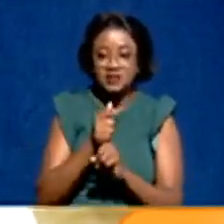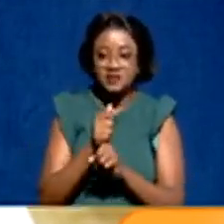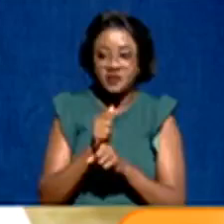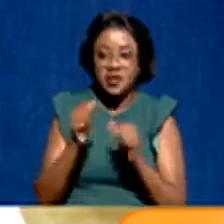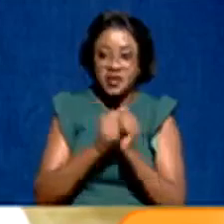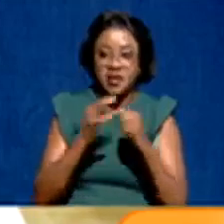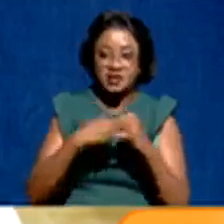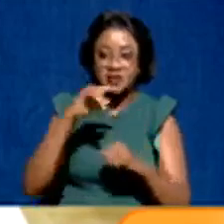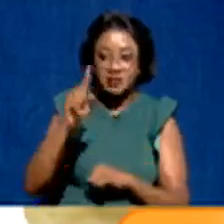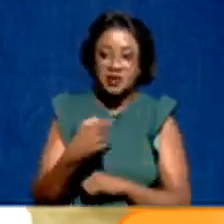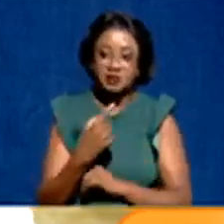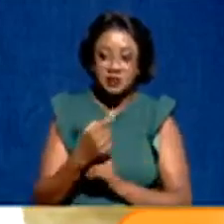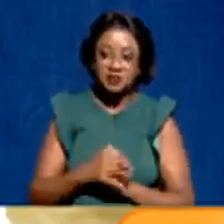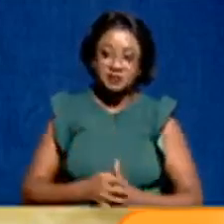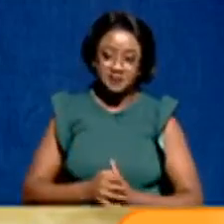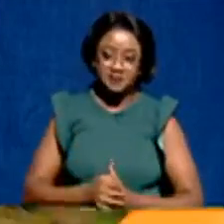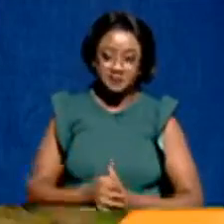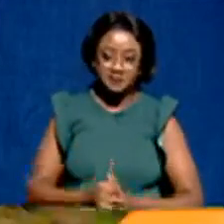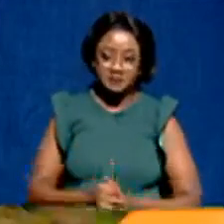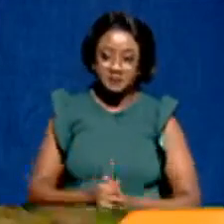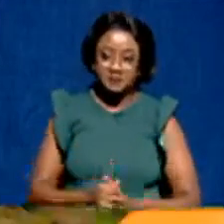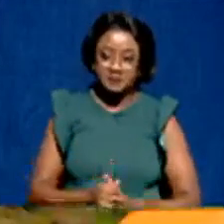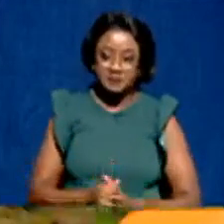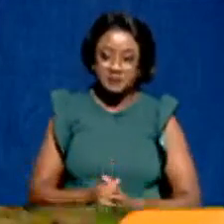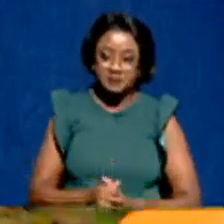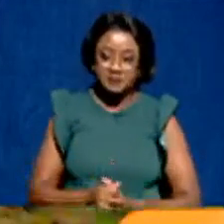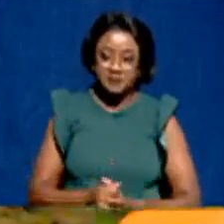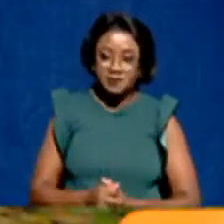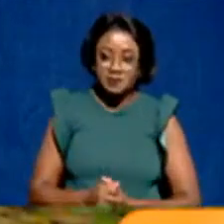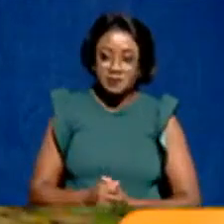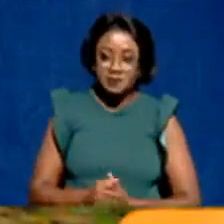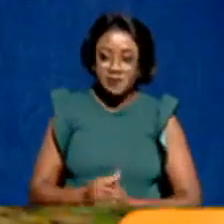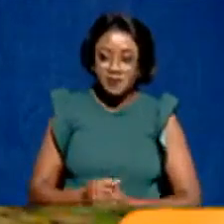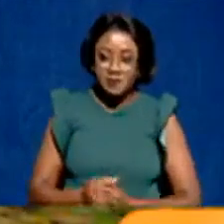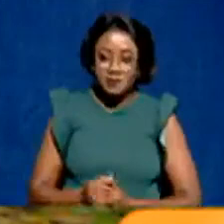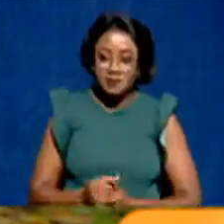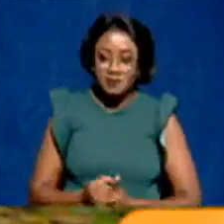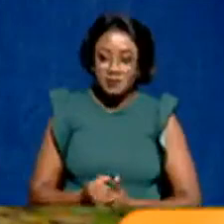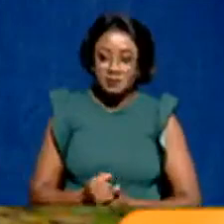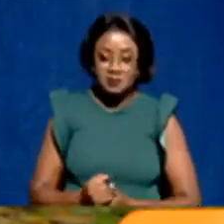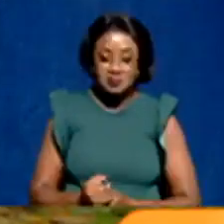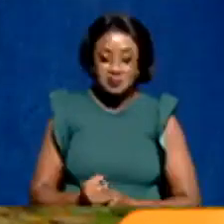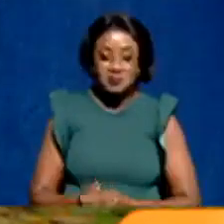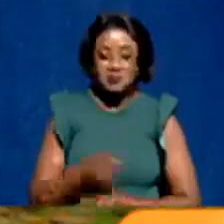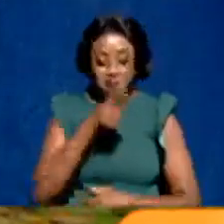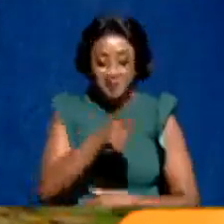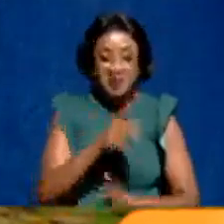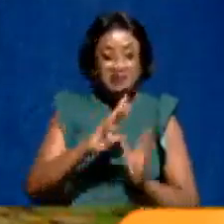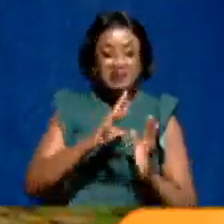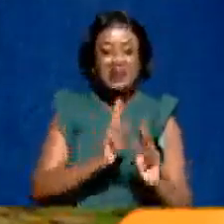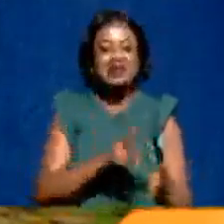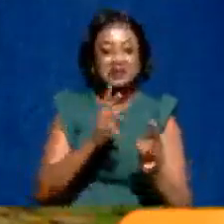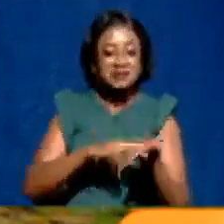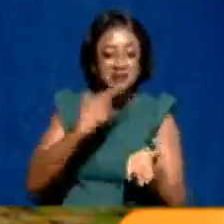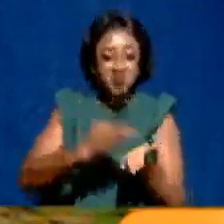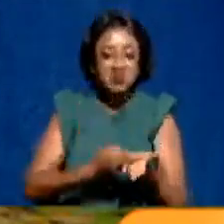hectares, which is the project target. Hiyo rasilimali tunayoiona ni kama amana. Tumepichiwa na mababu zetu